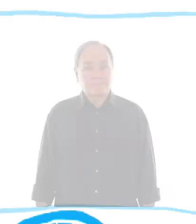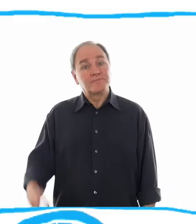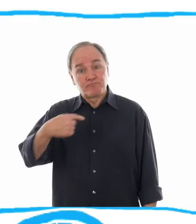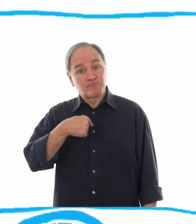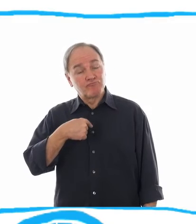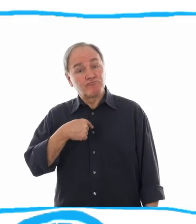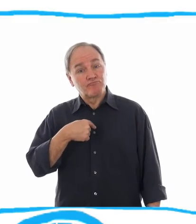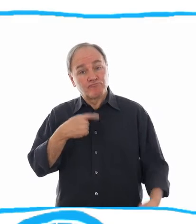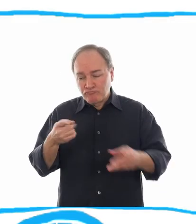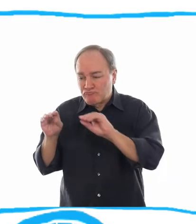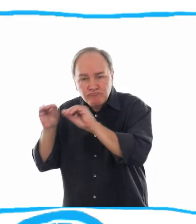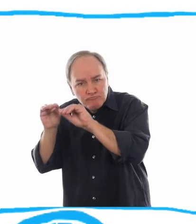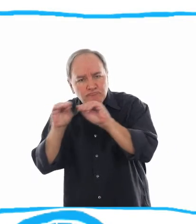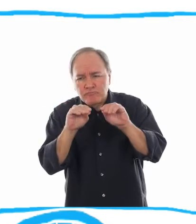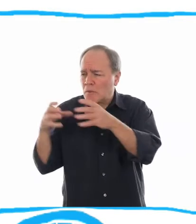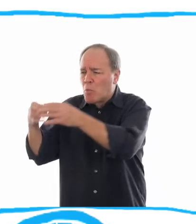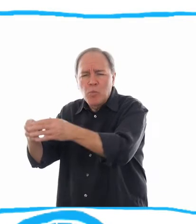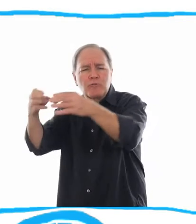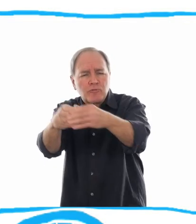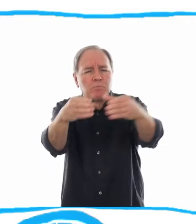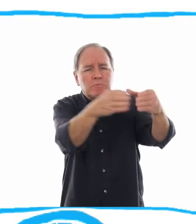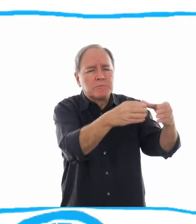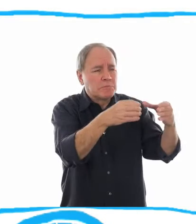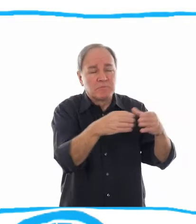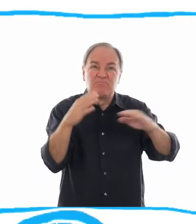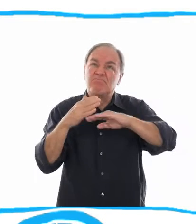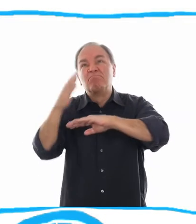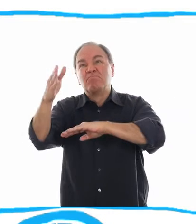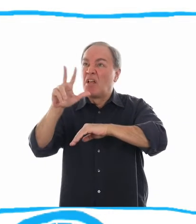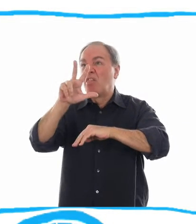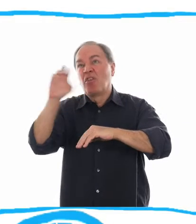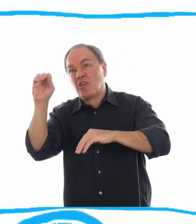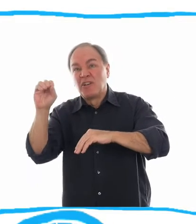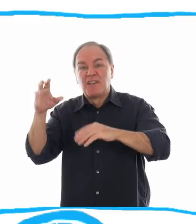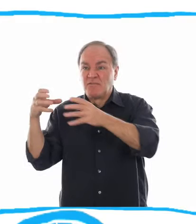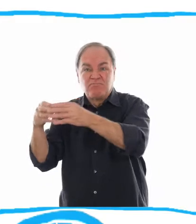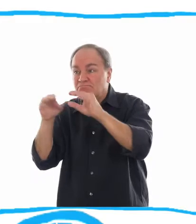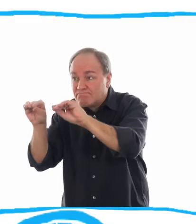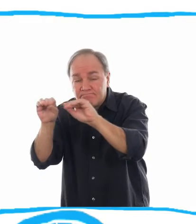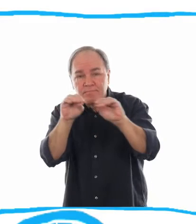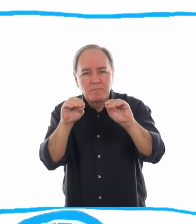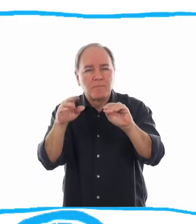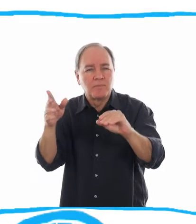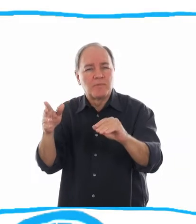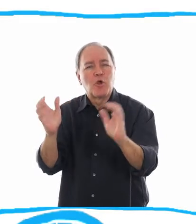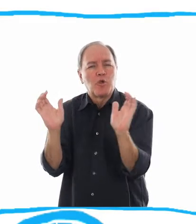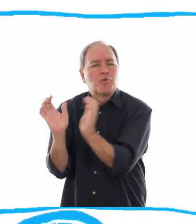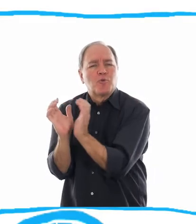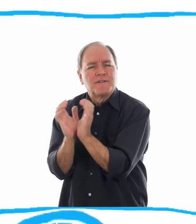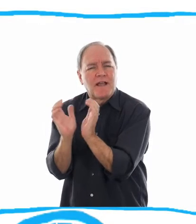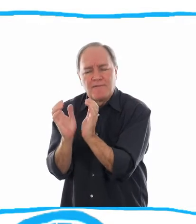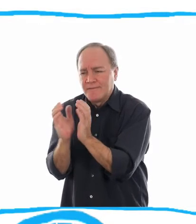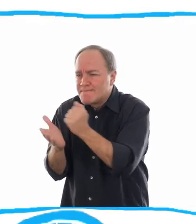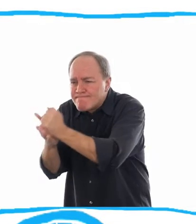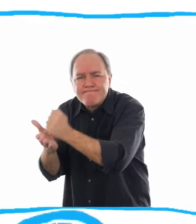Now, I have facilitated well over 30 workshops around the world for UNICEF in